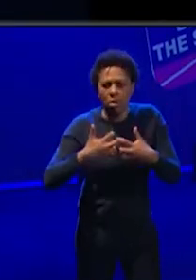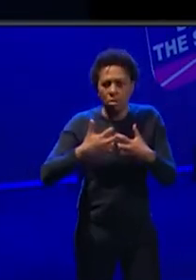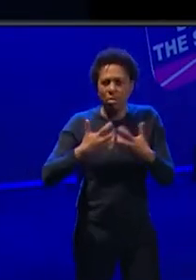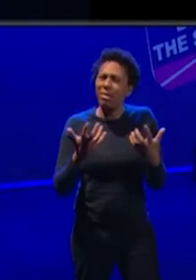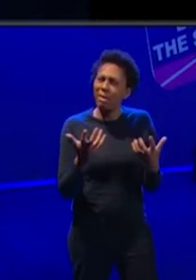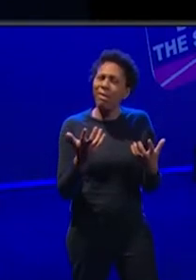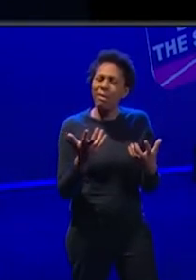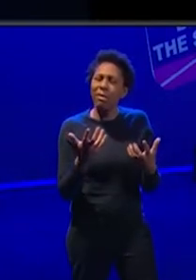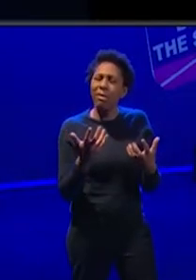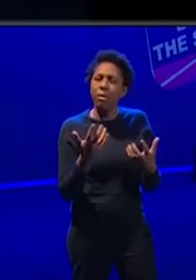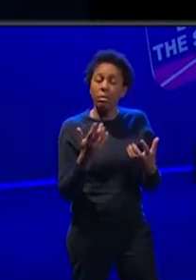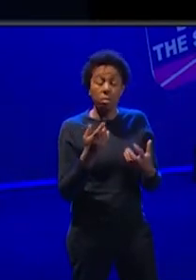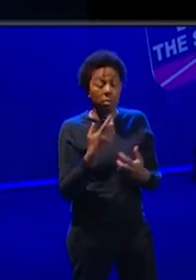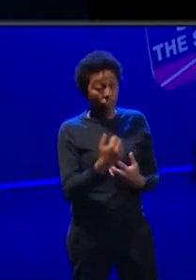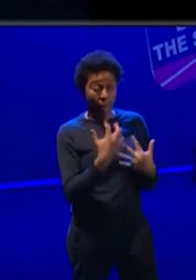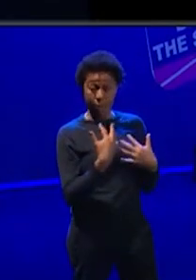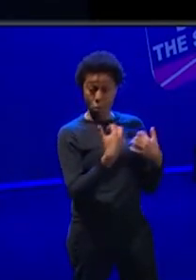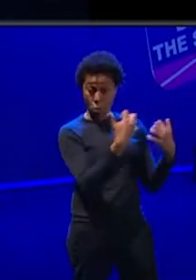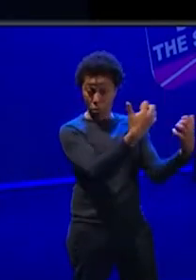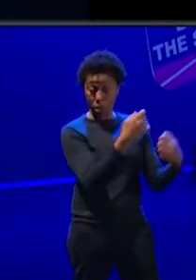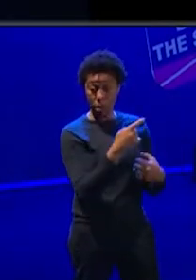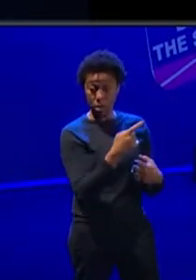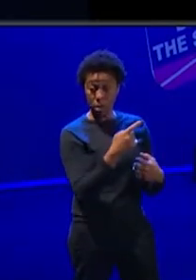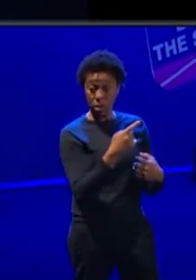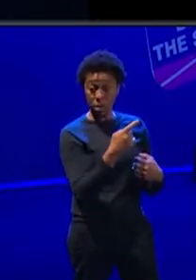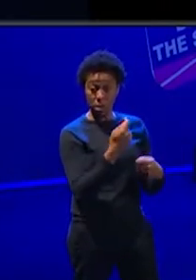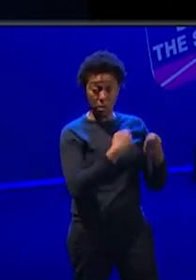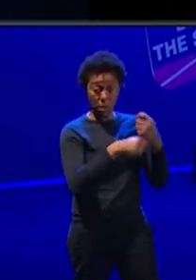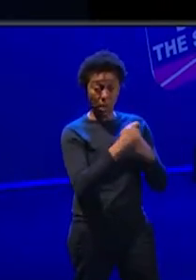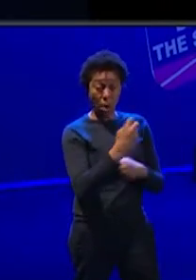know, we have an audience that's getting slowly older and older,